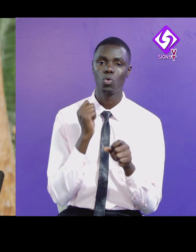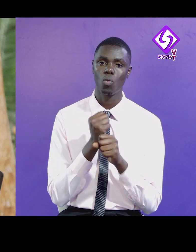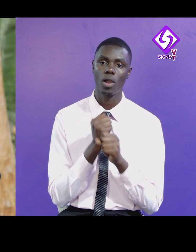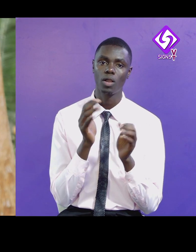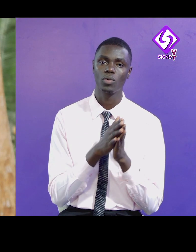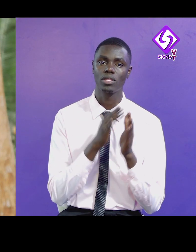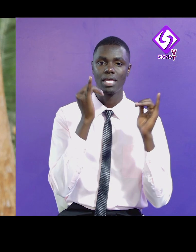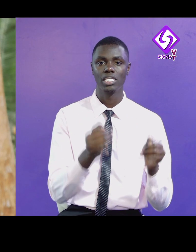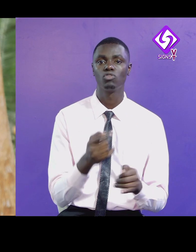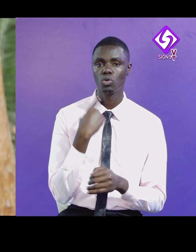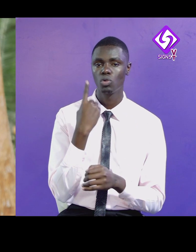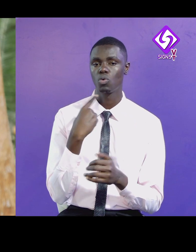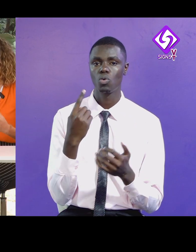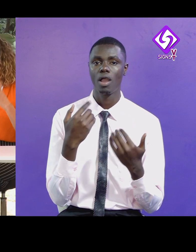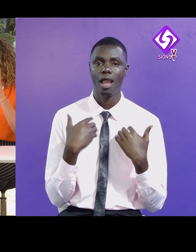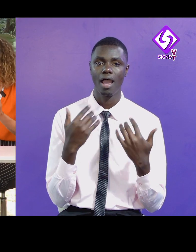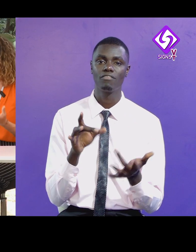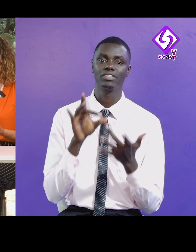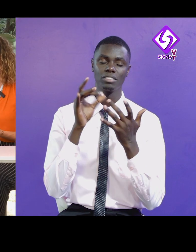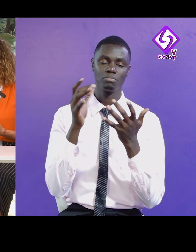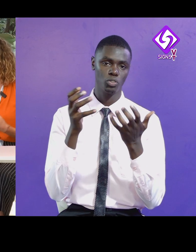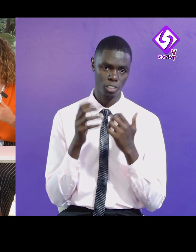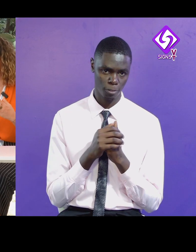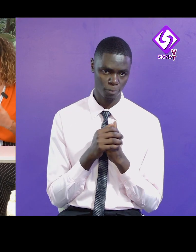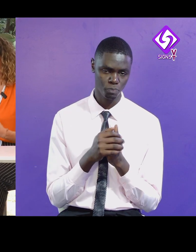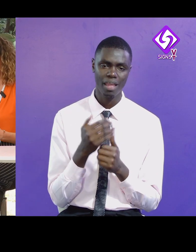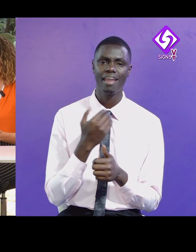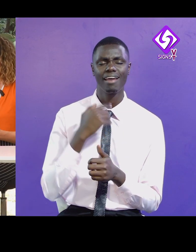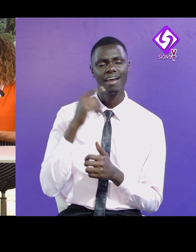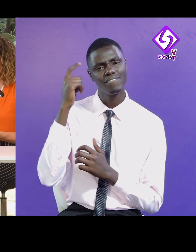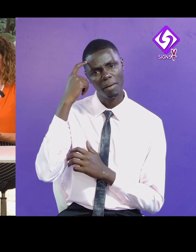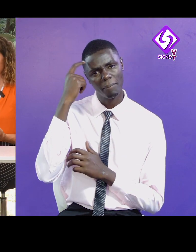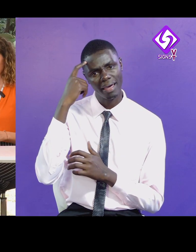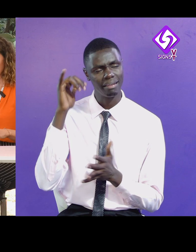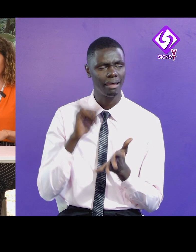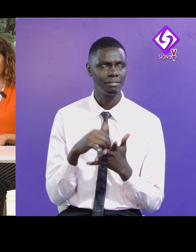with individuals with whatever their needs. And it's also having that mindset that